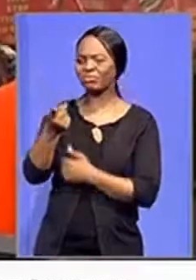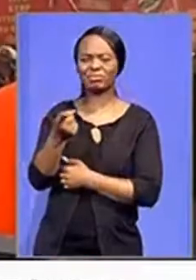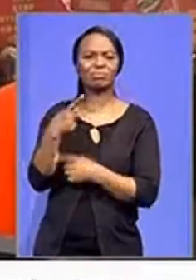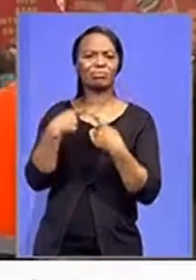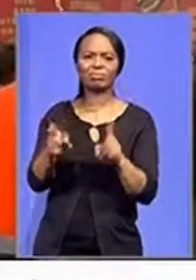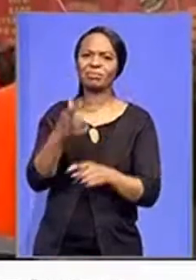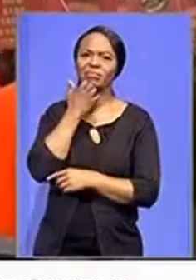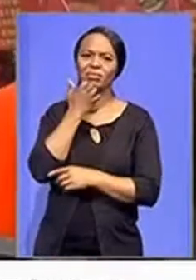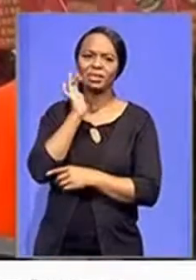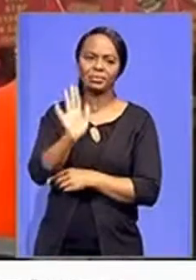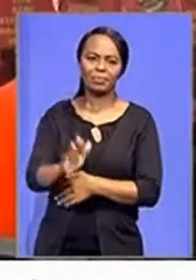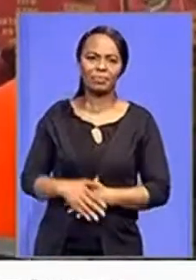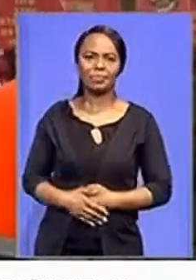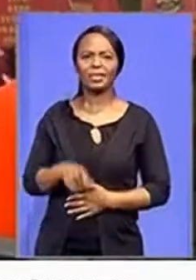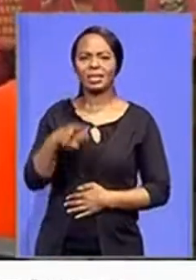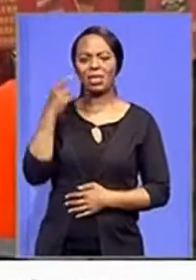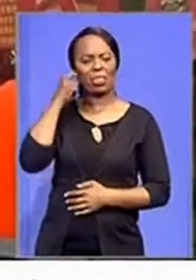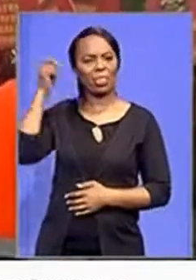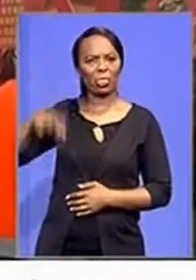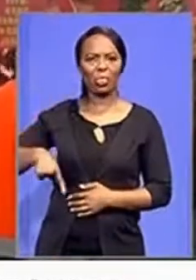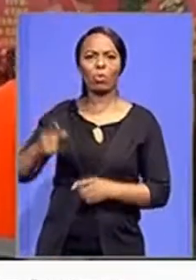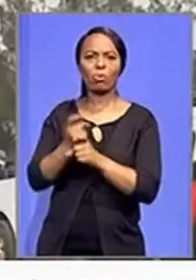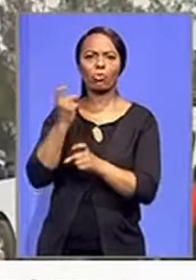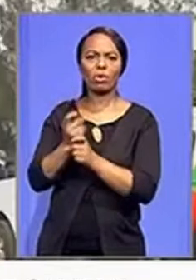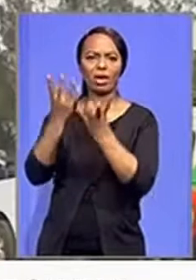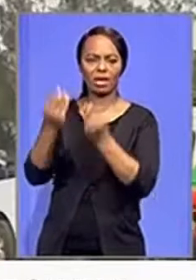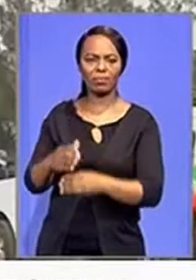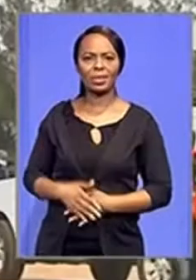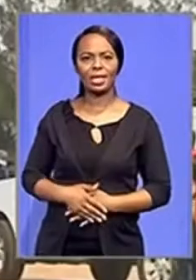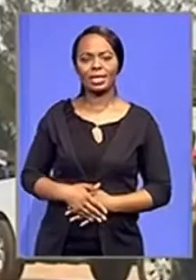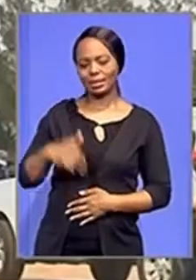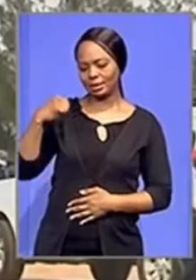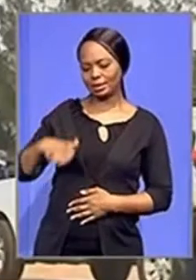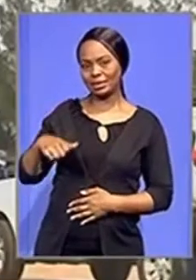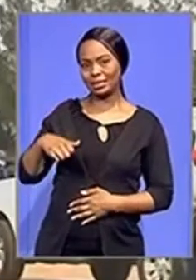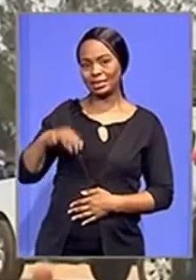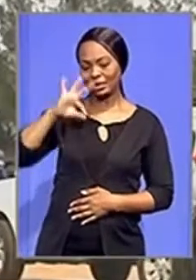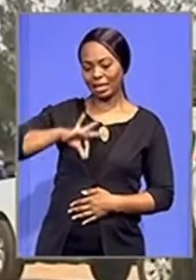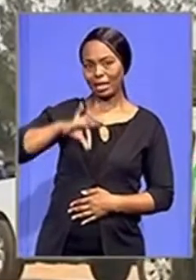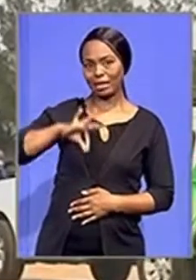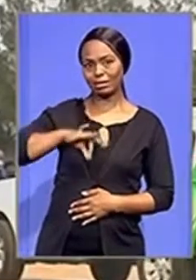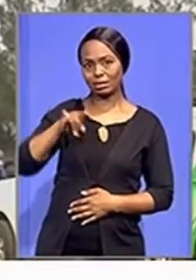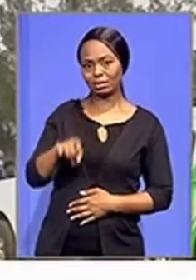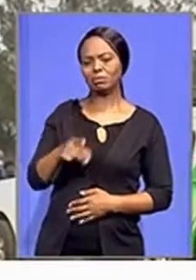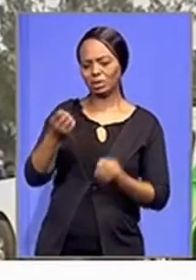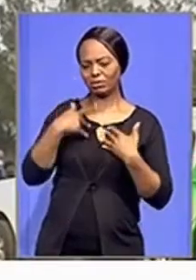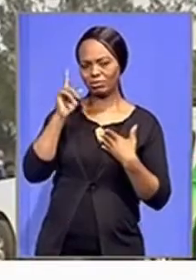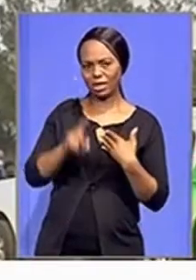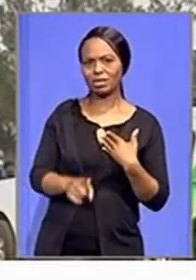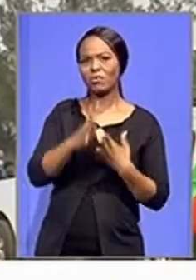mo latofatsa ka go ikgatholosa maikarabelo a masepala go badiri. Tshwantse ba re fe salary increase ya 4,000 rand, re batla